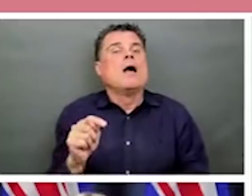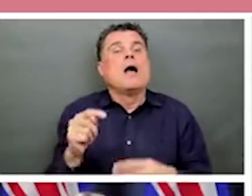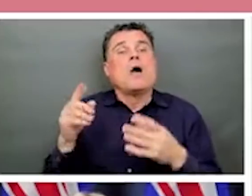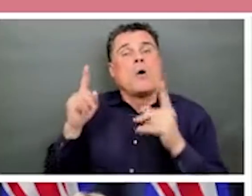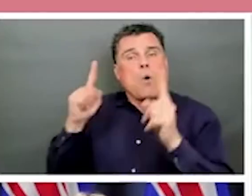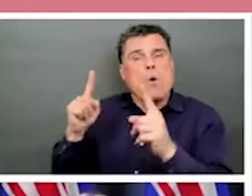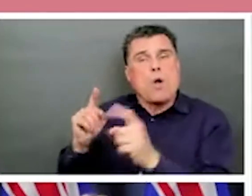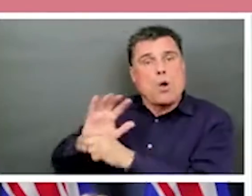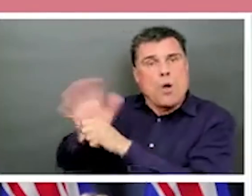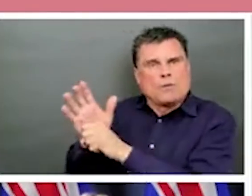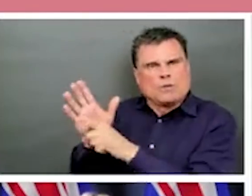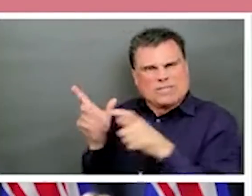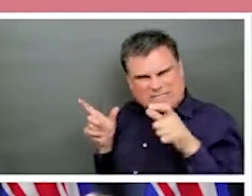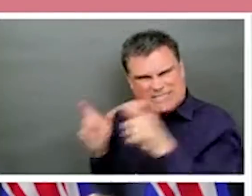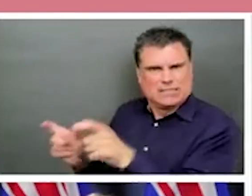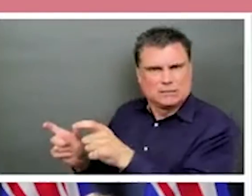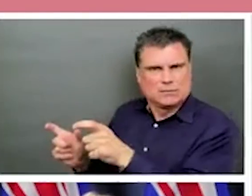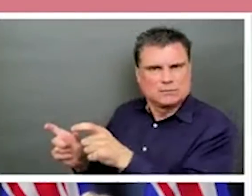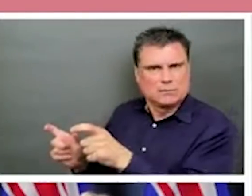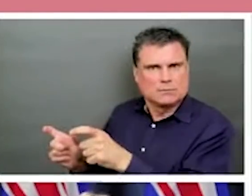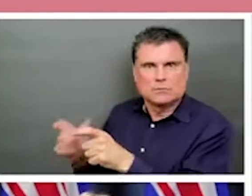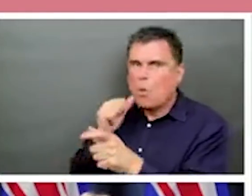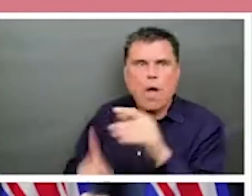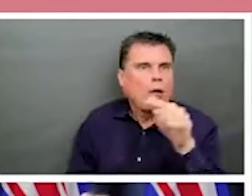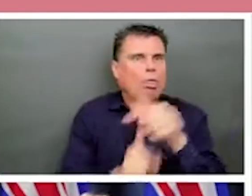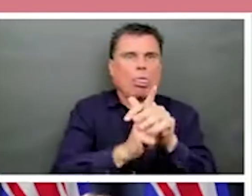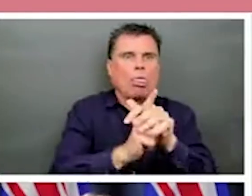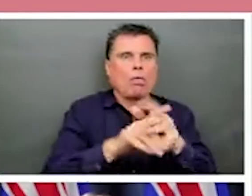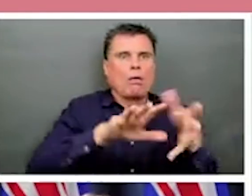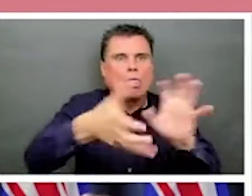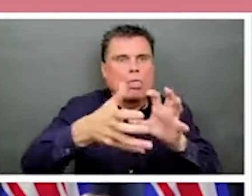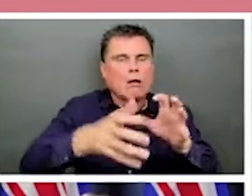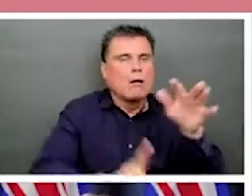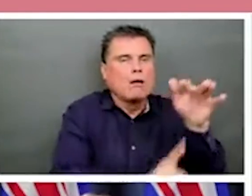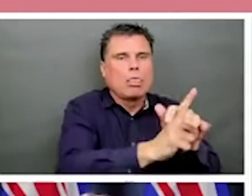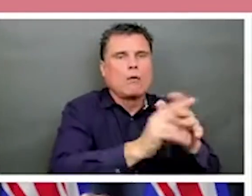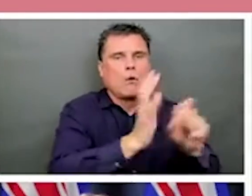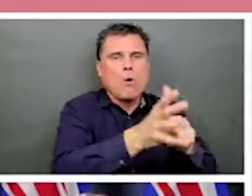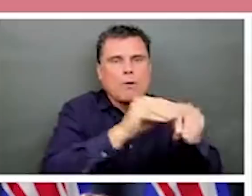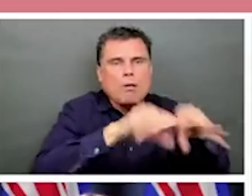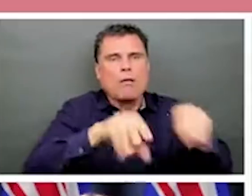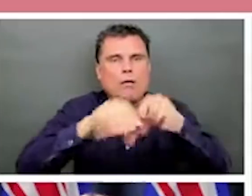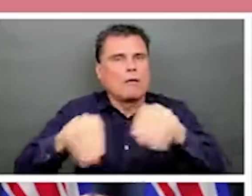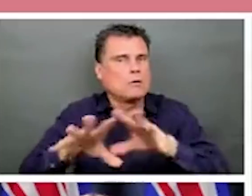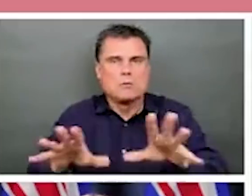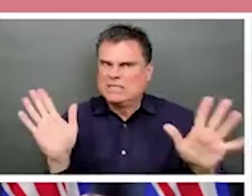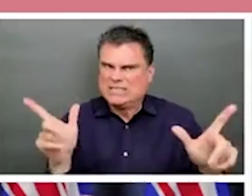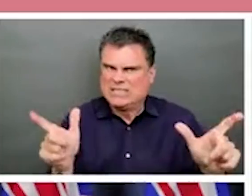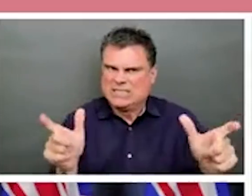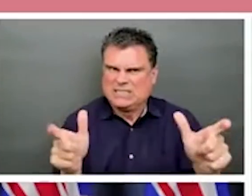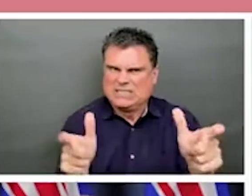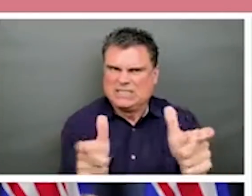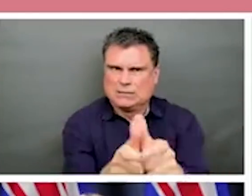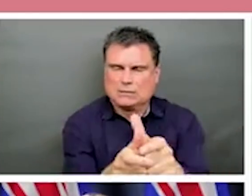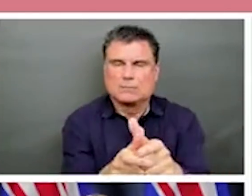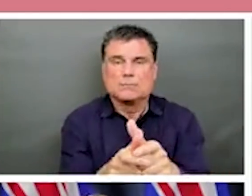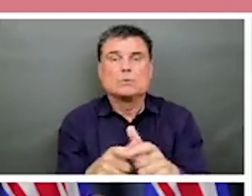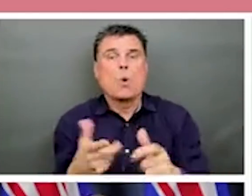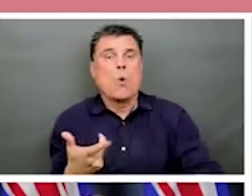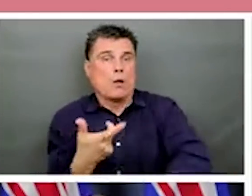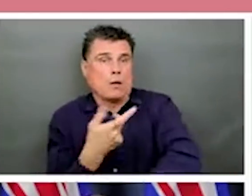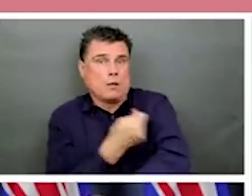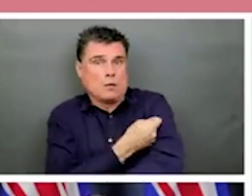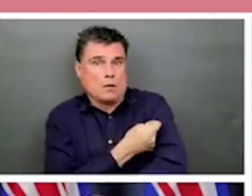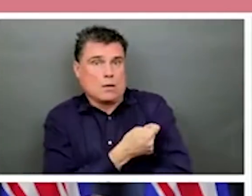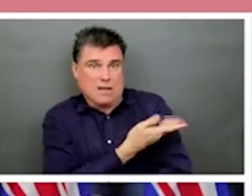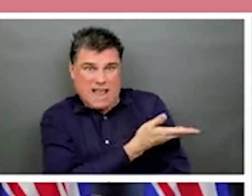we are working at the same time with the bulk of our program to protect those people who are most at risk. And we'll have some more